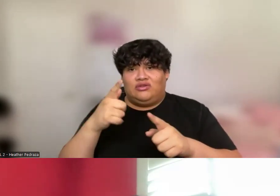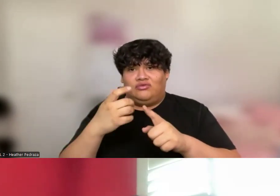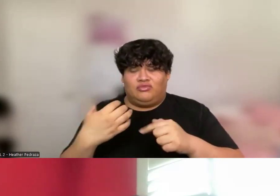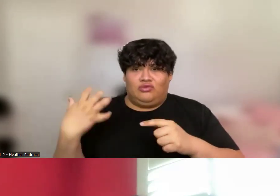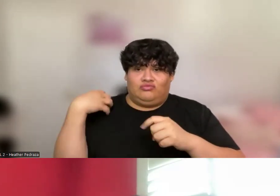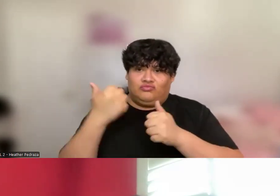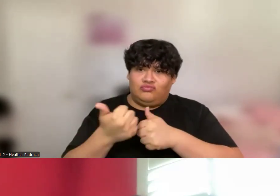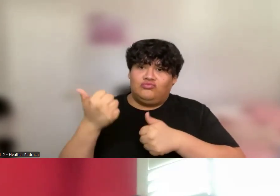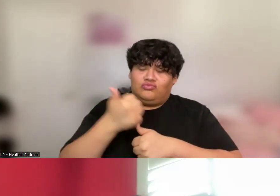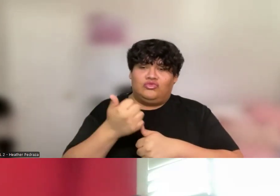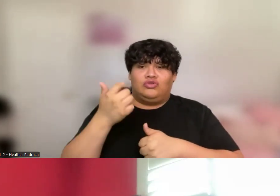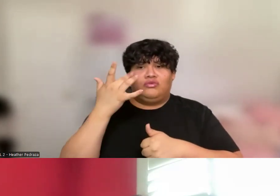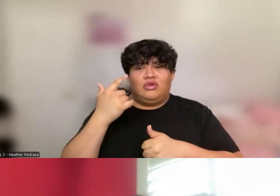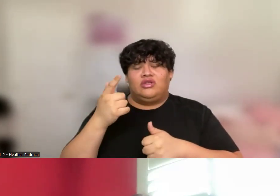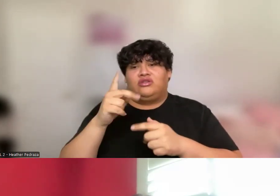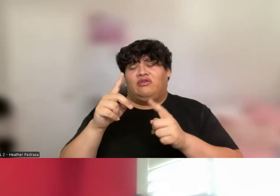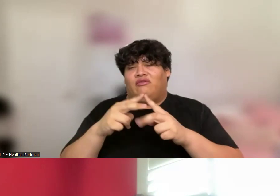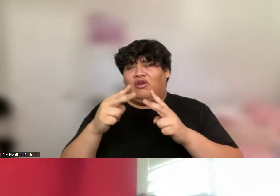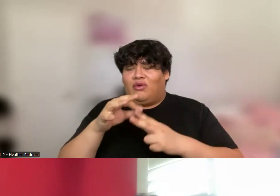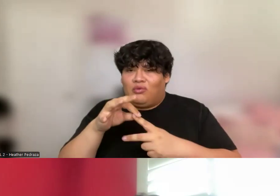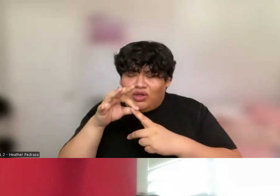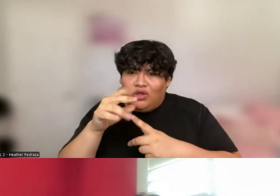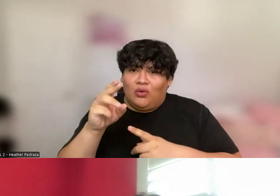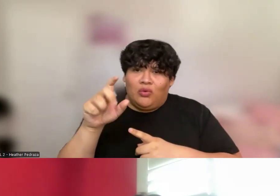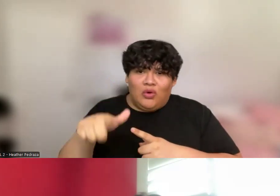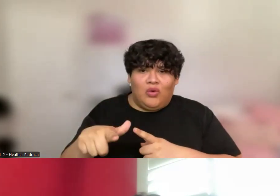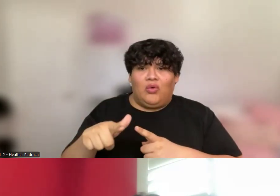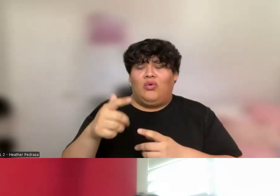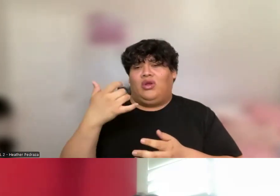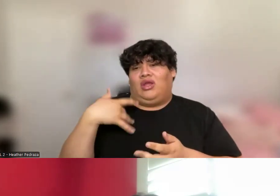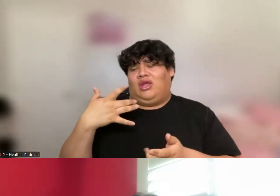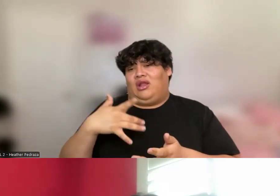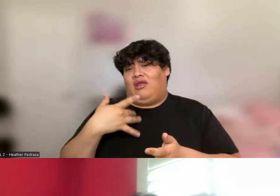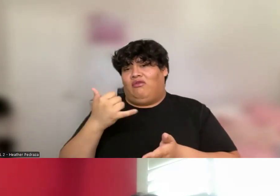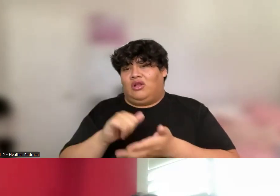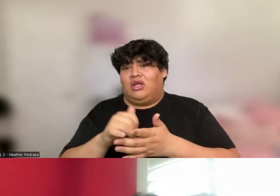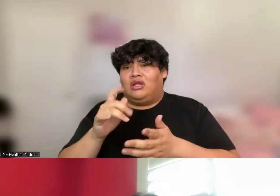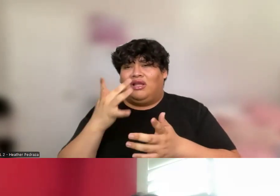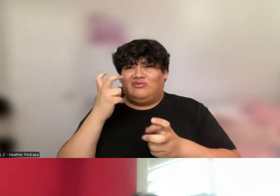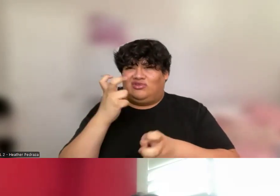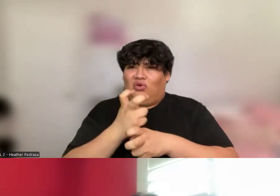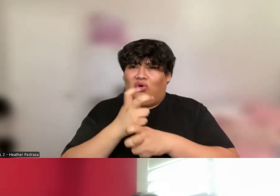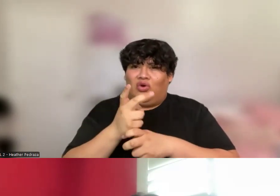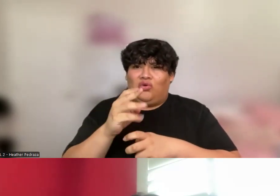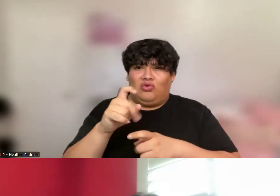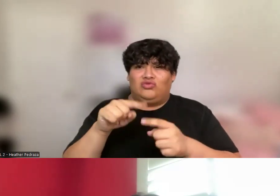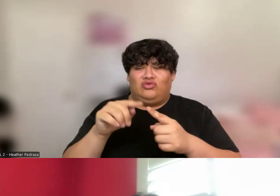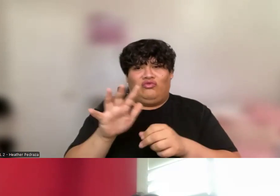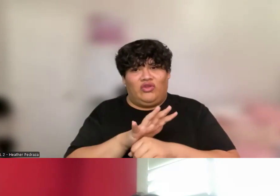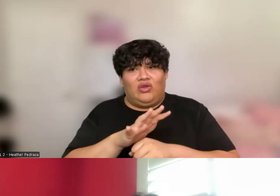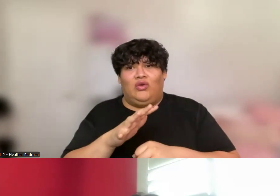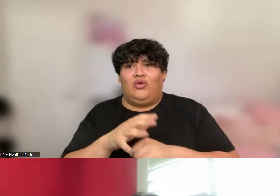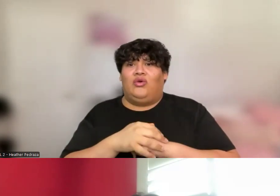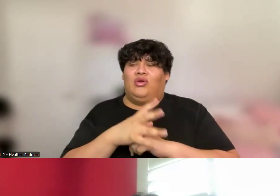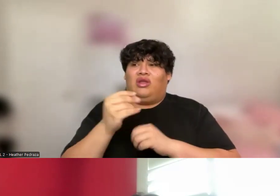ombudsman. It's a very unique role, and I think for that reason, probably a pretty difficult role to fill. And with